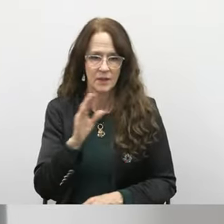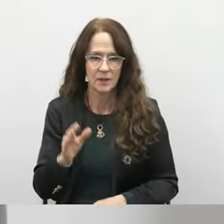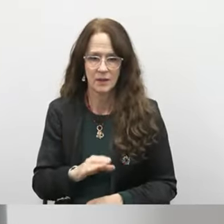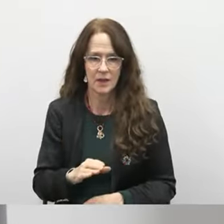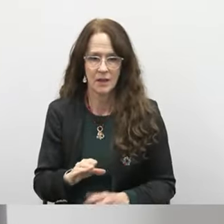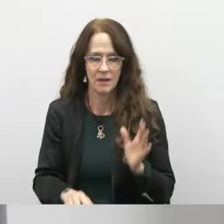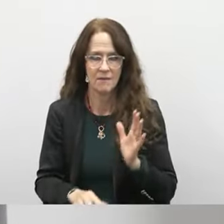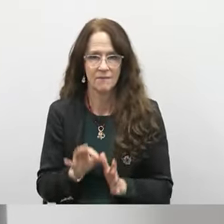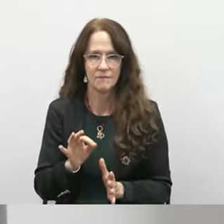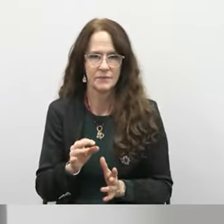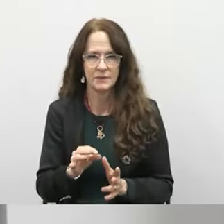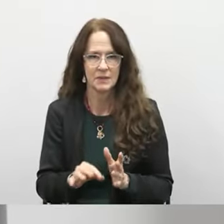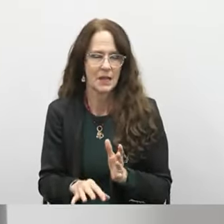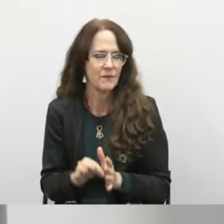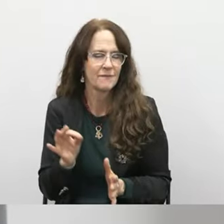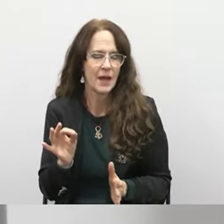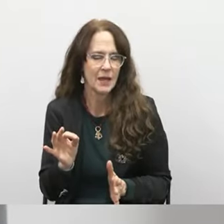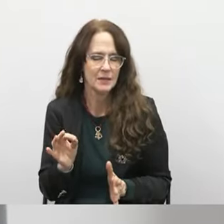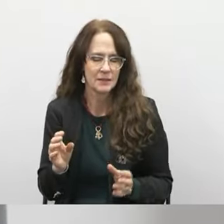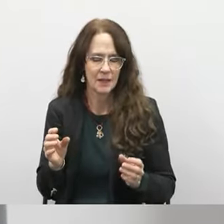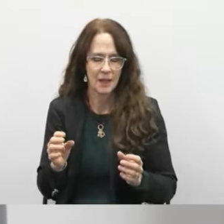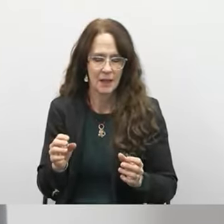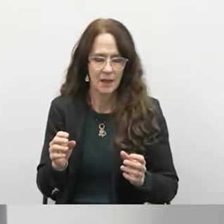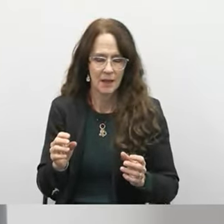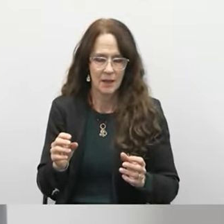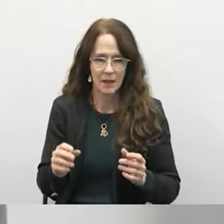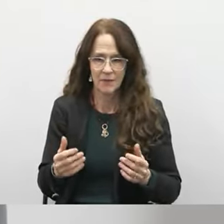a more energetic,